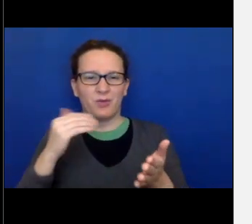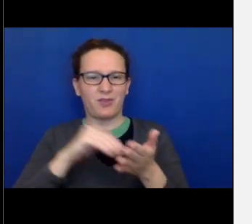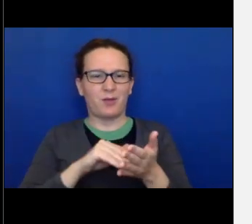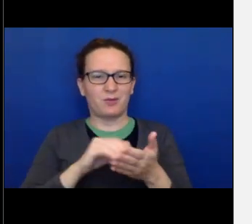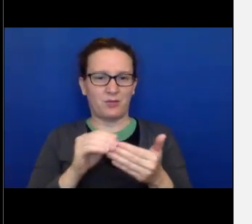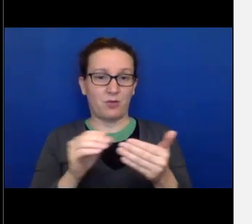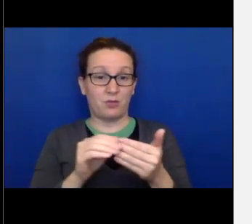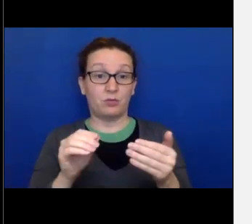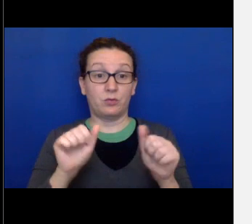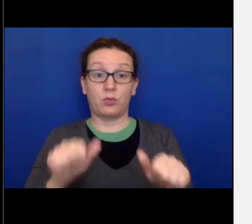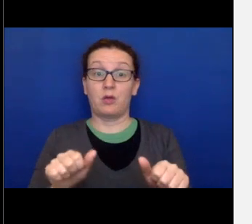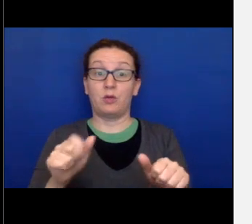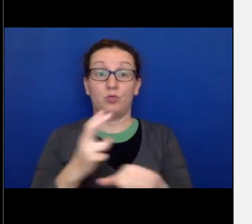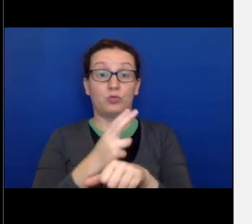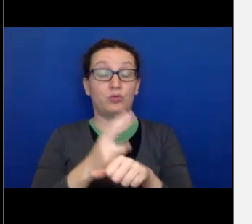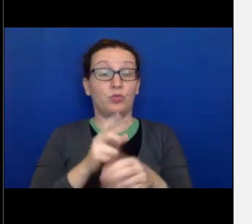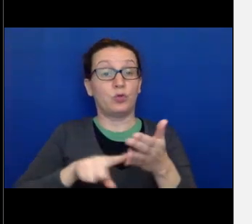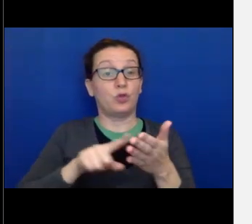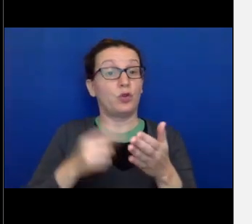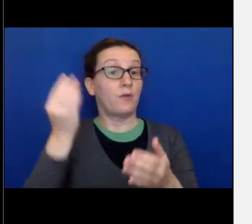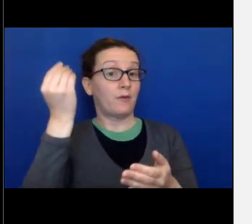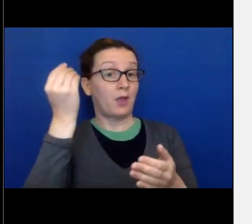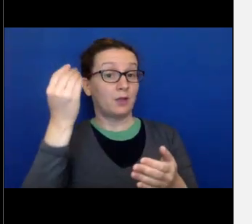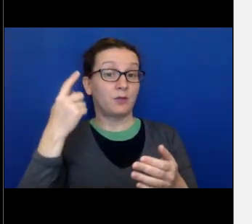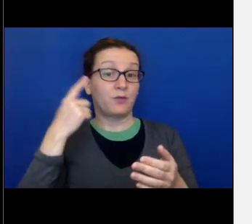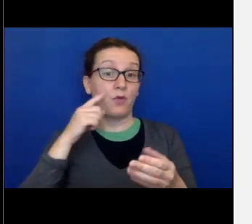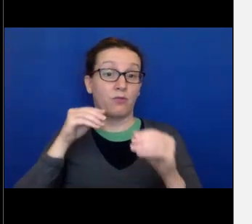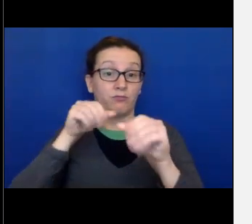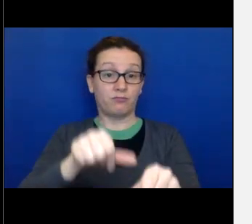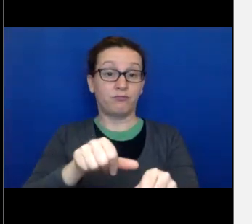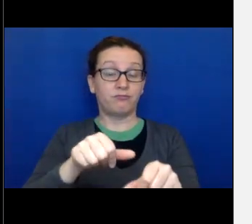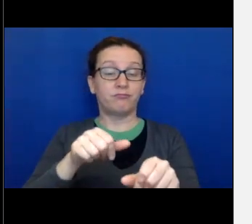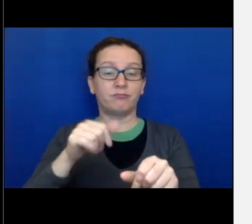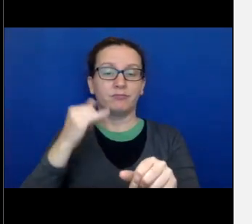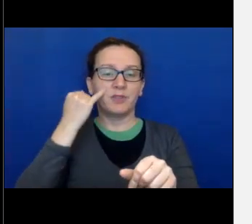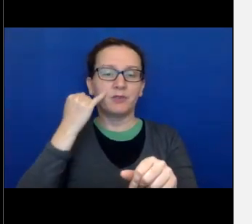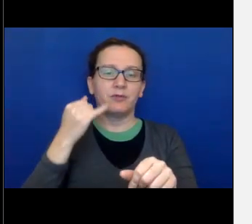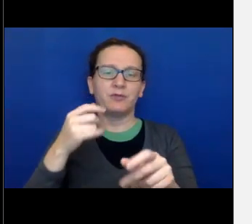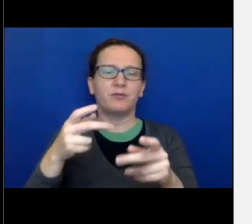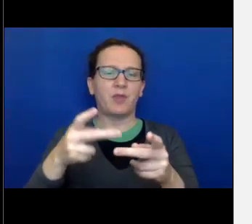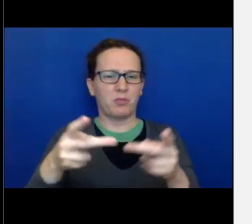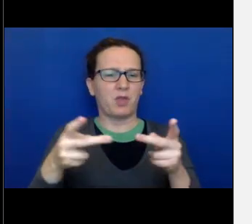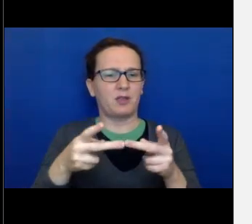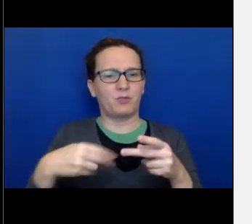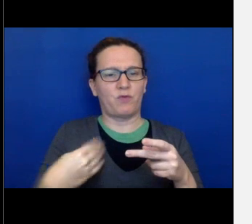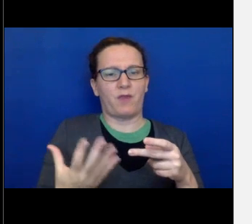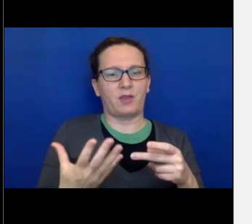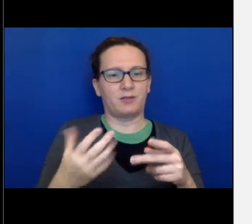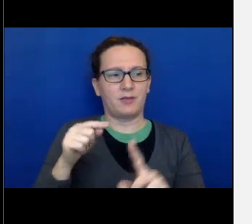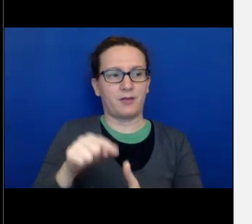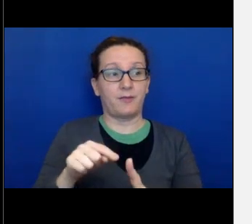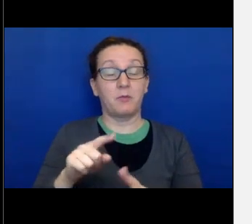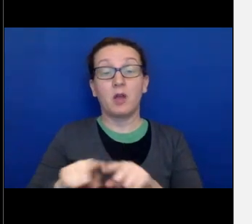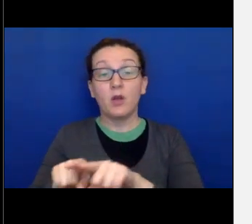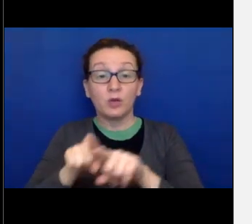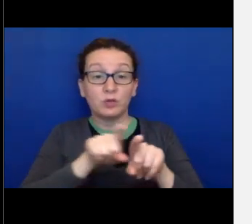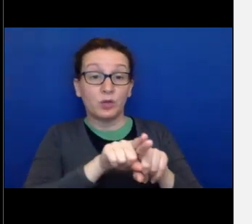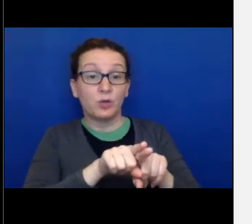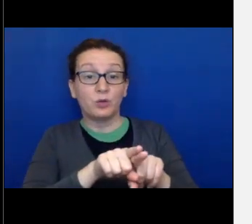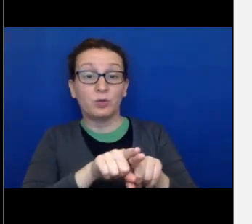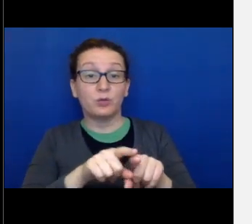you can maybe use your research funds to fund that if you're at a place that provides that. But there's also